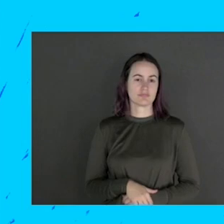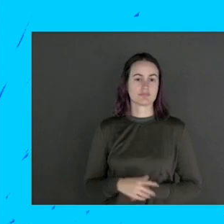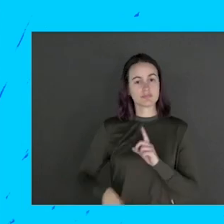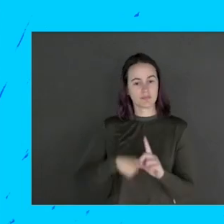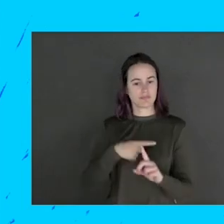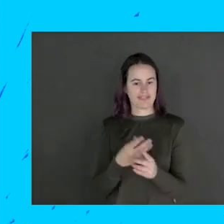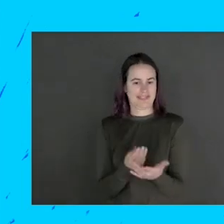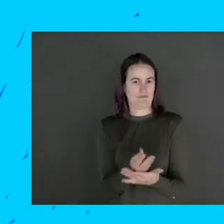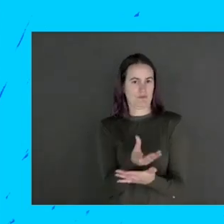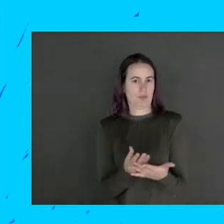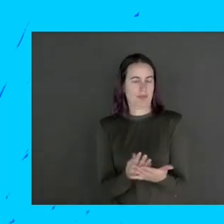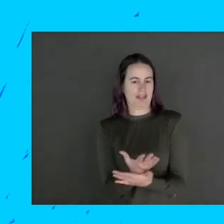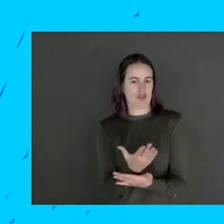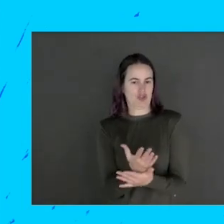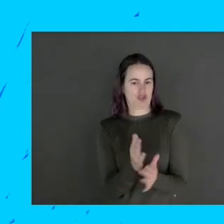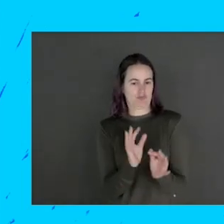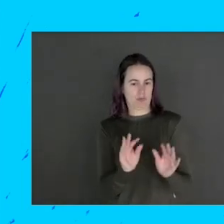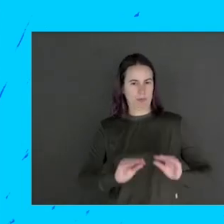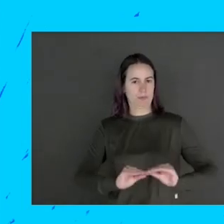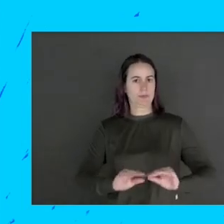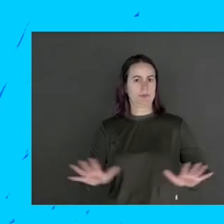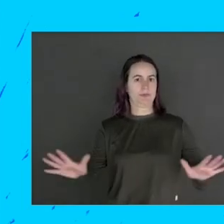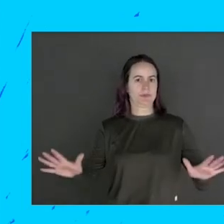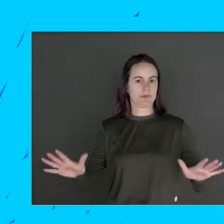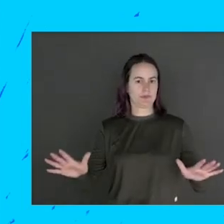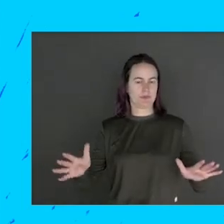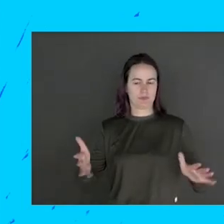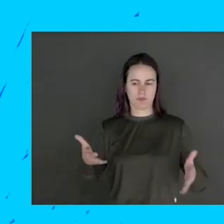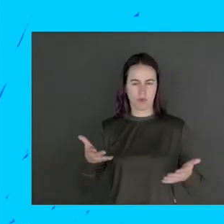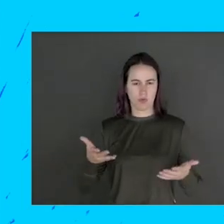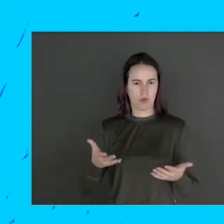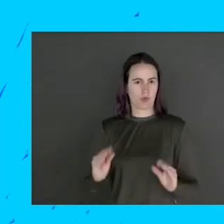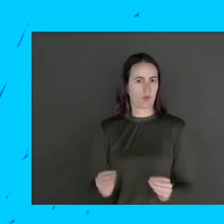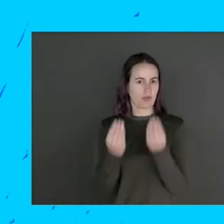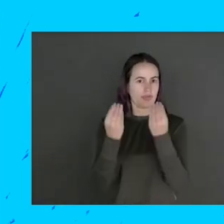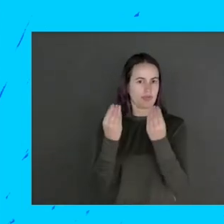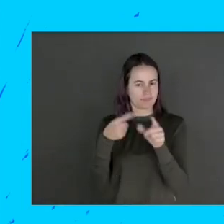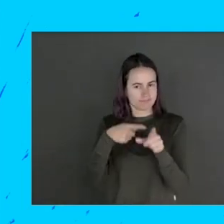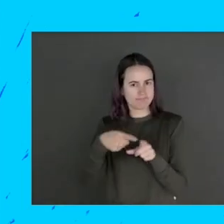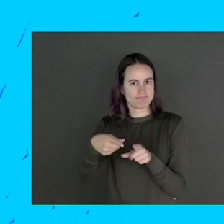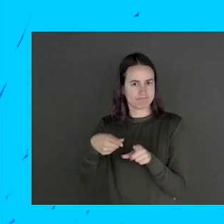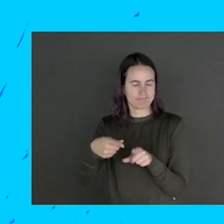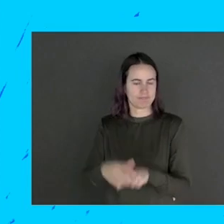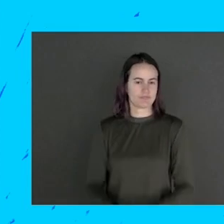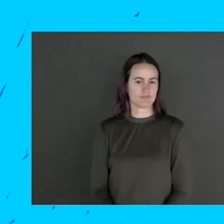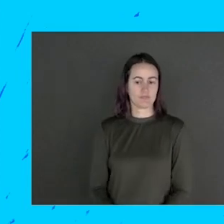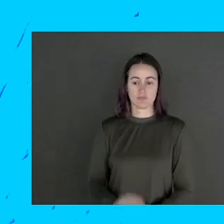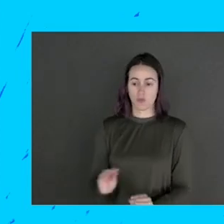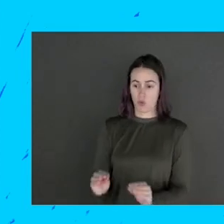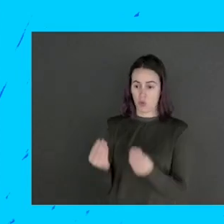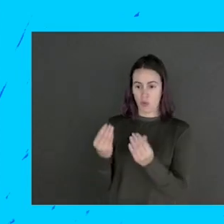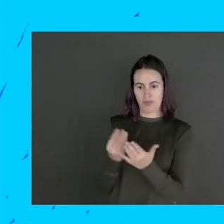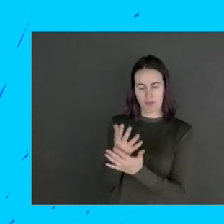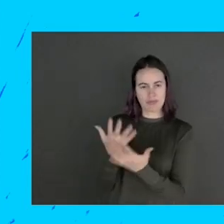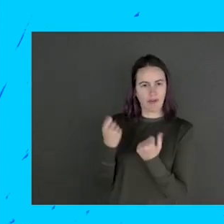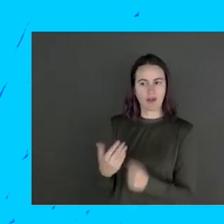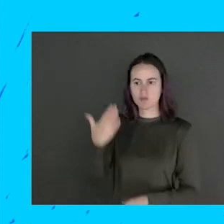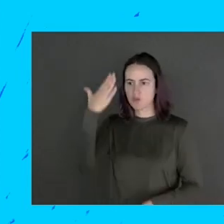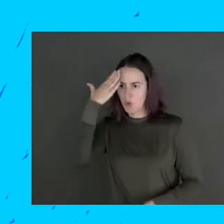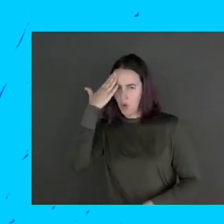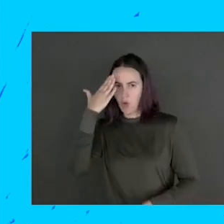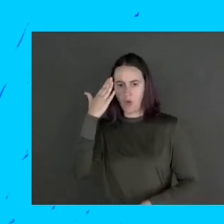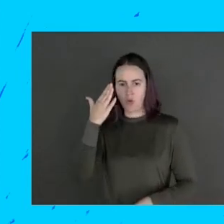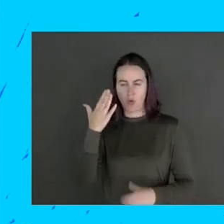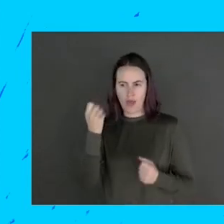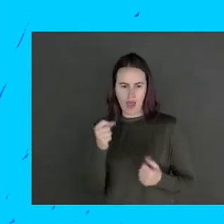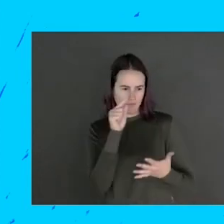information that is disseminated among us young people so that they can know what is available and where they